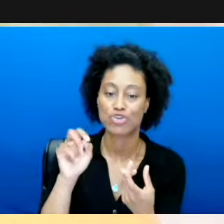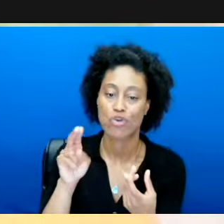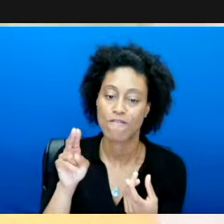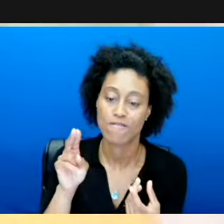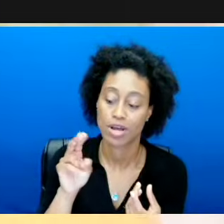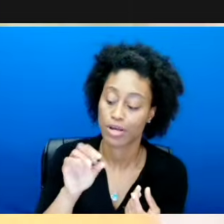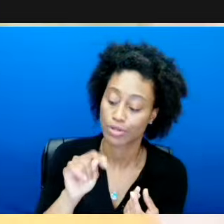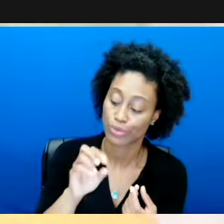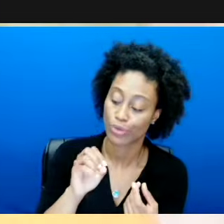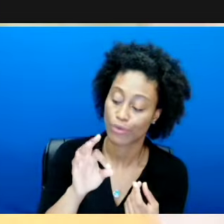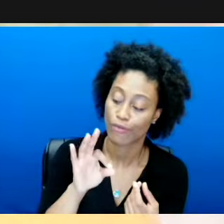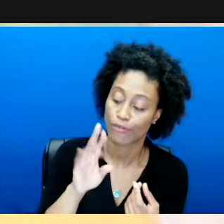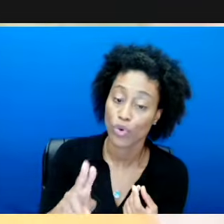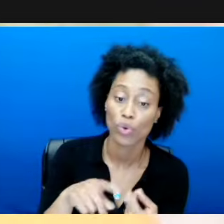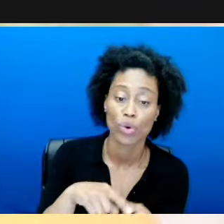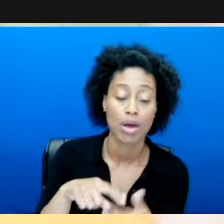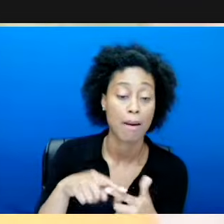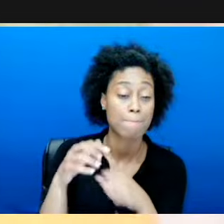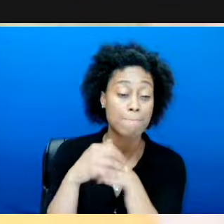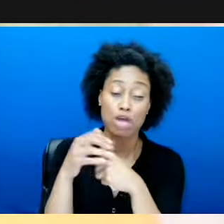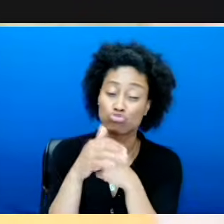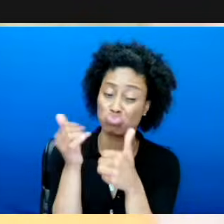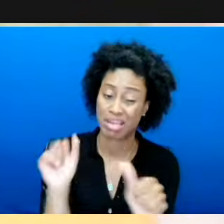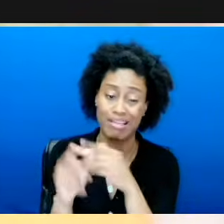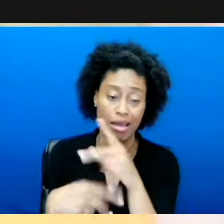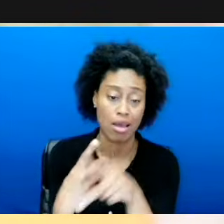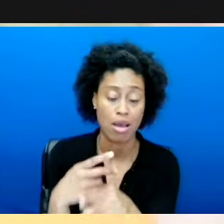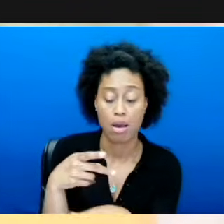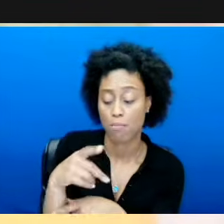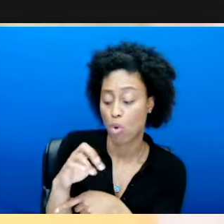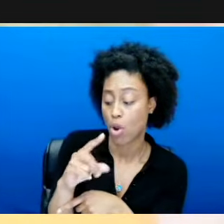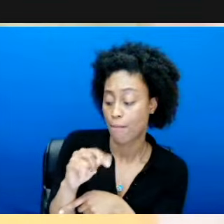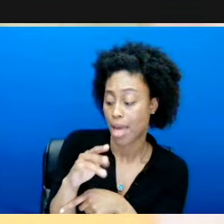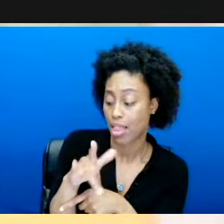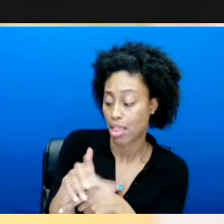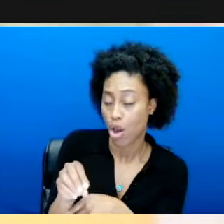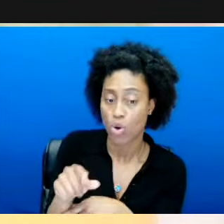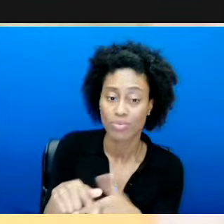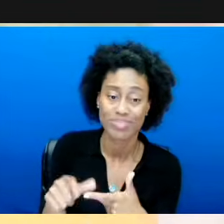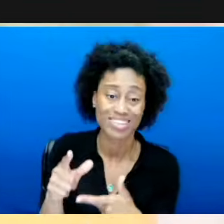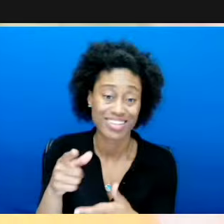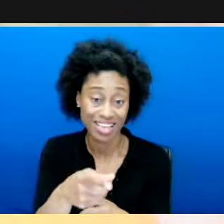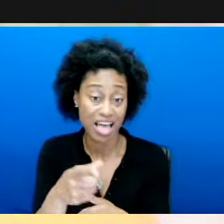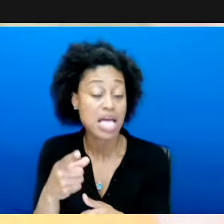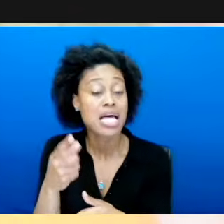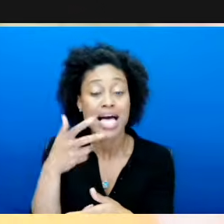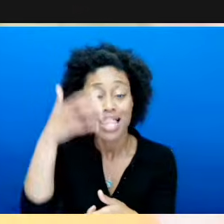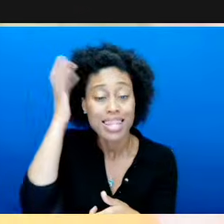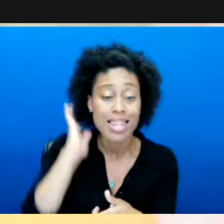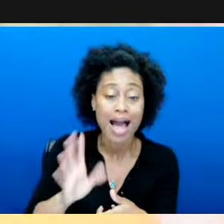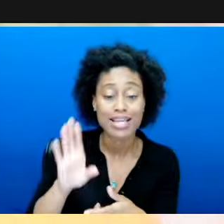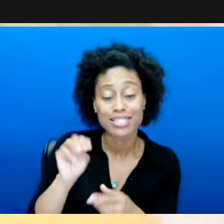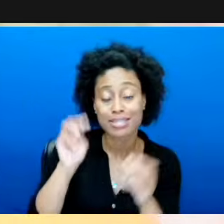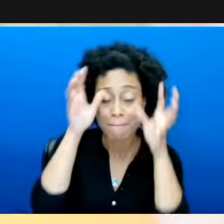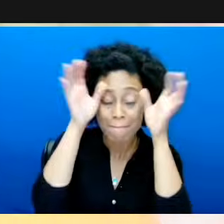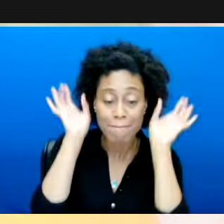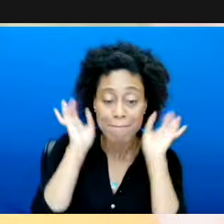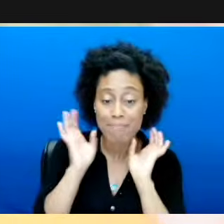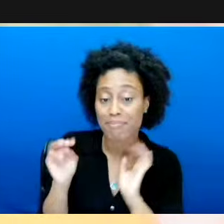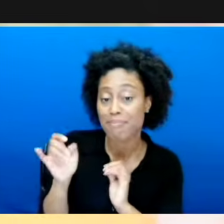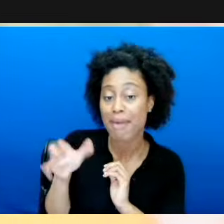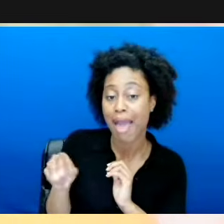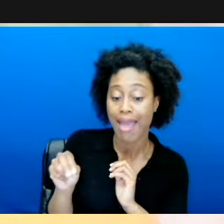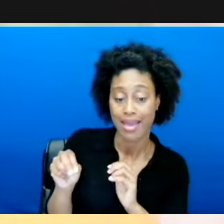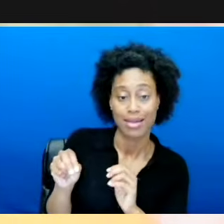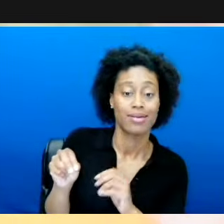all types. You could use portobello mushrooms, you can use these lion's mane mushrooms. You can use pretty much